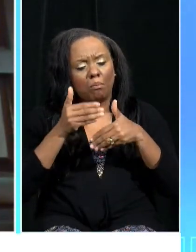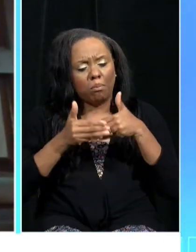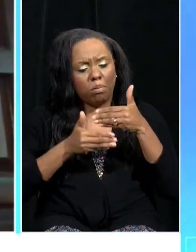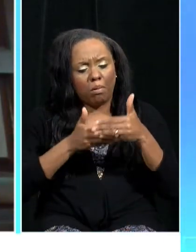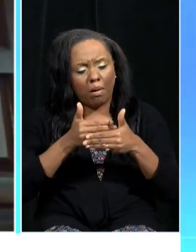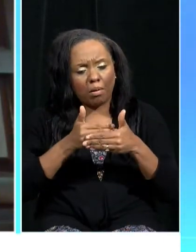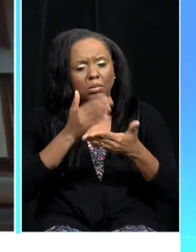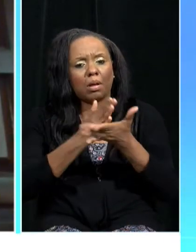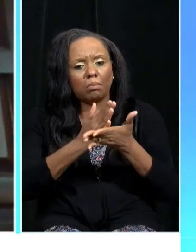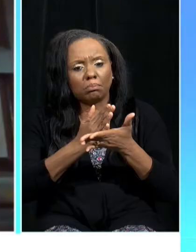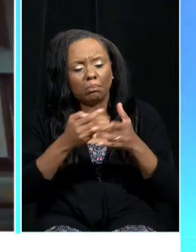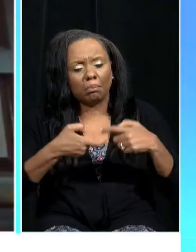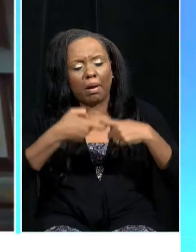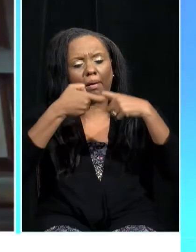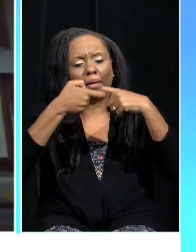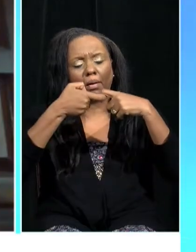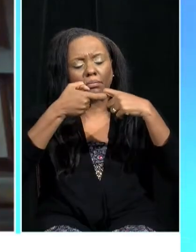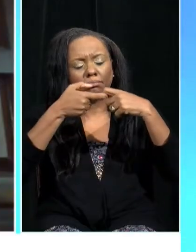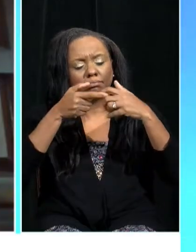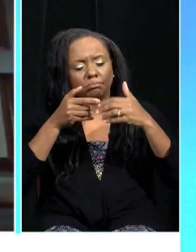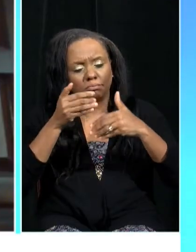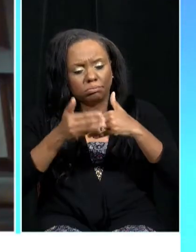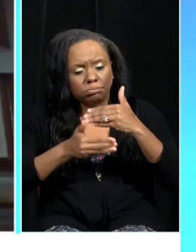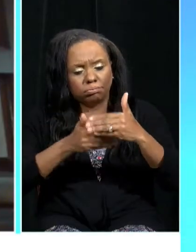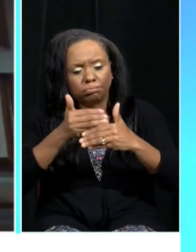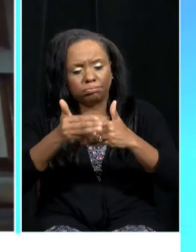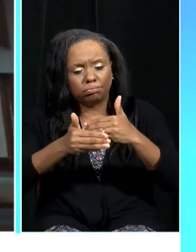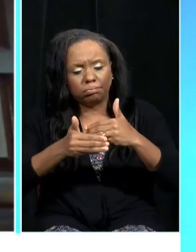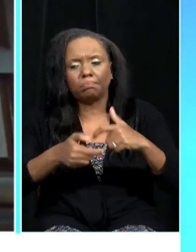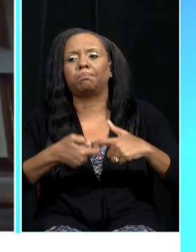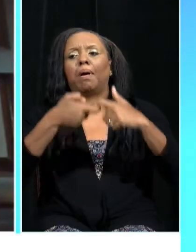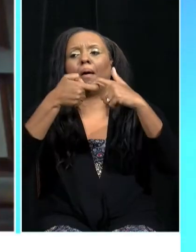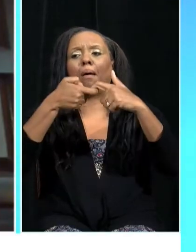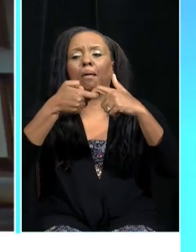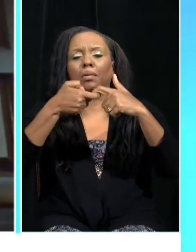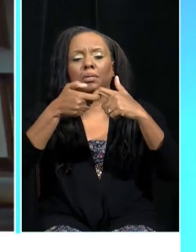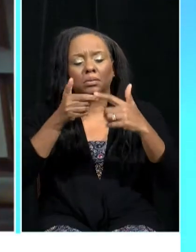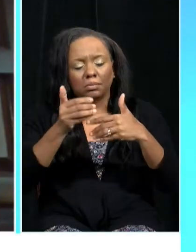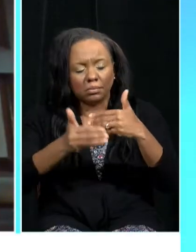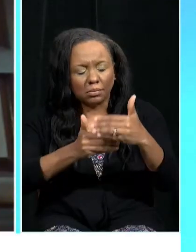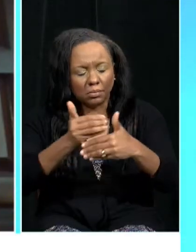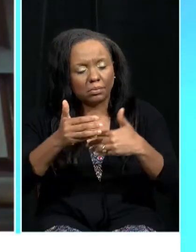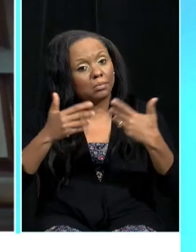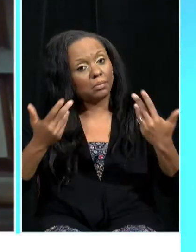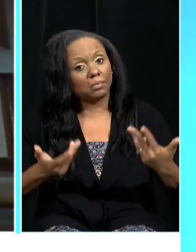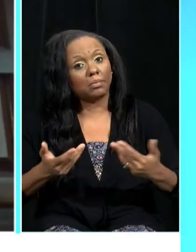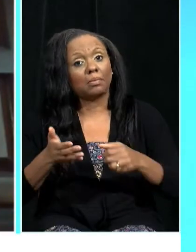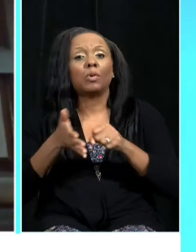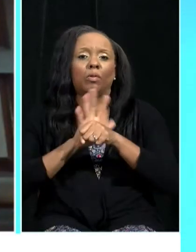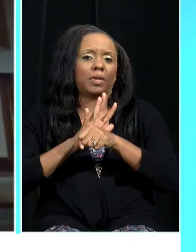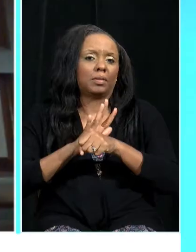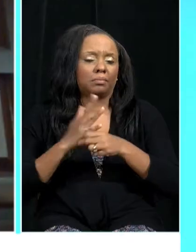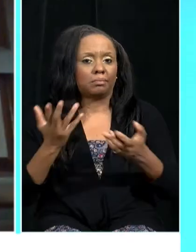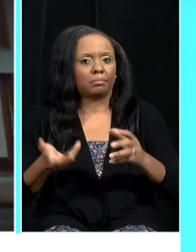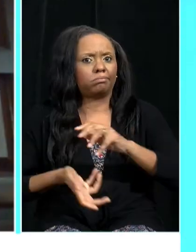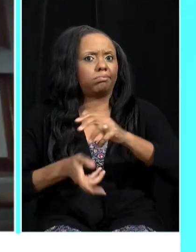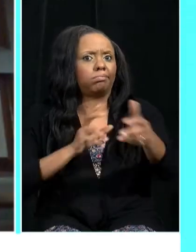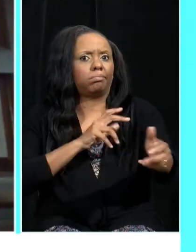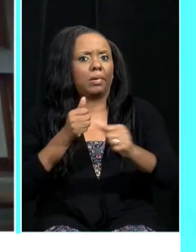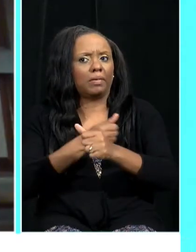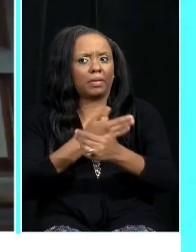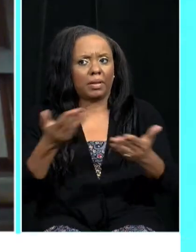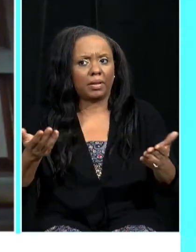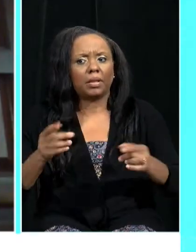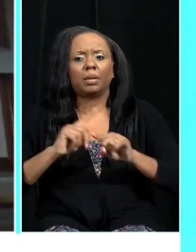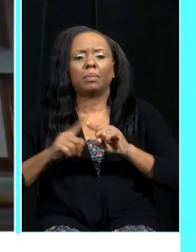things that are occurring. But thus far, we are seeing good optimism